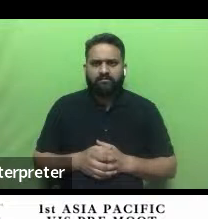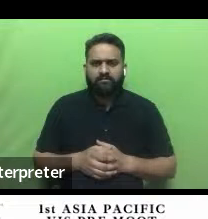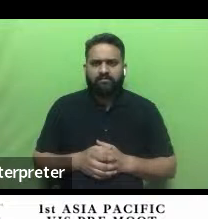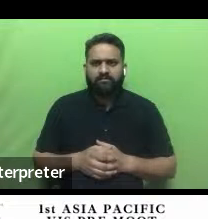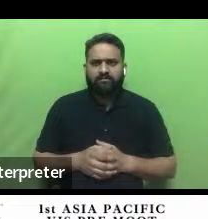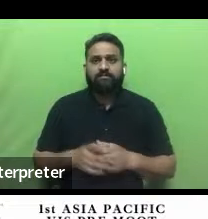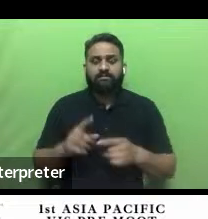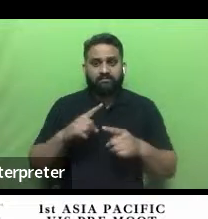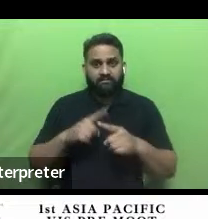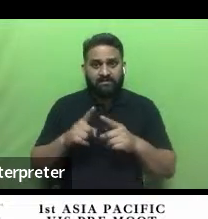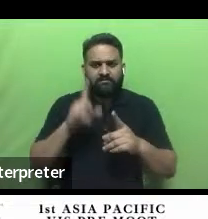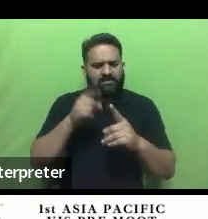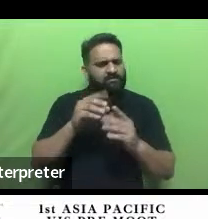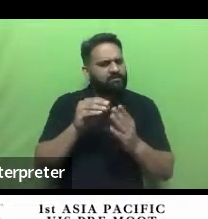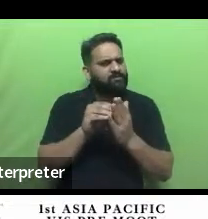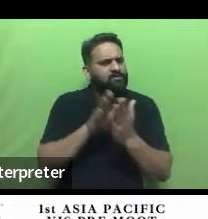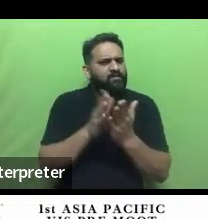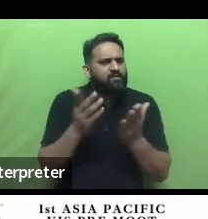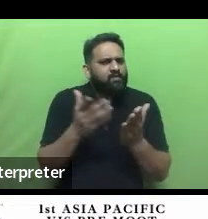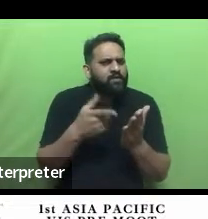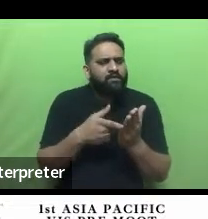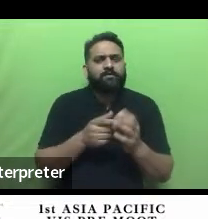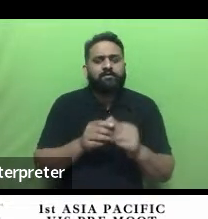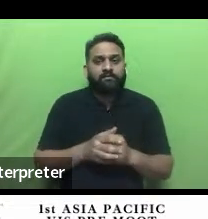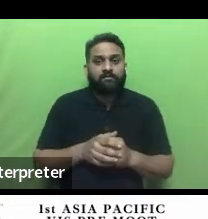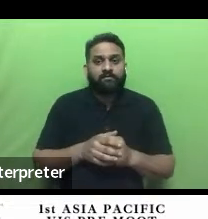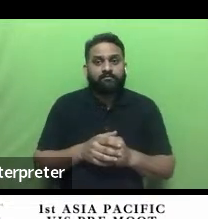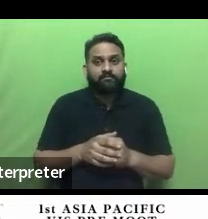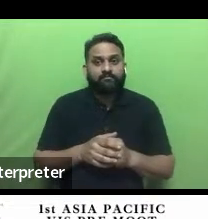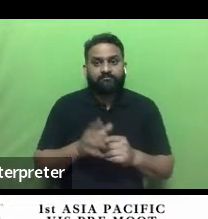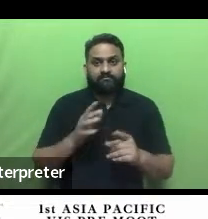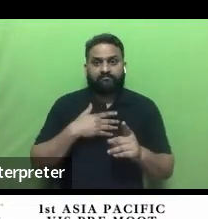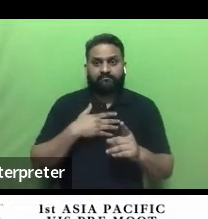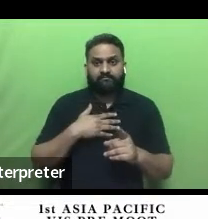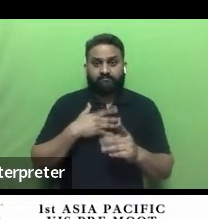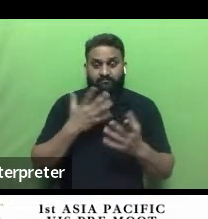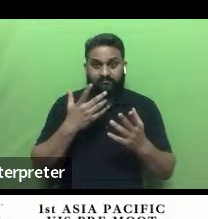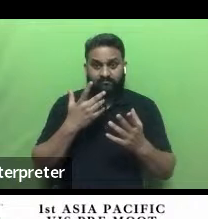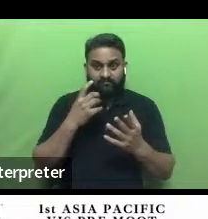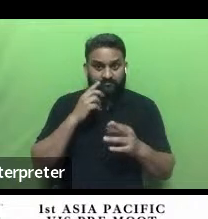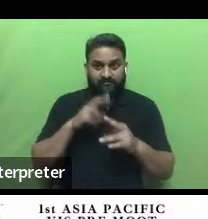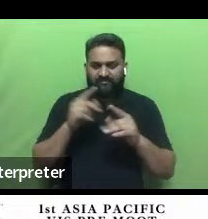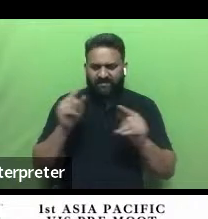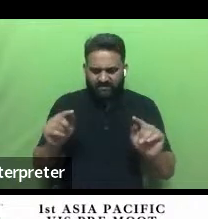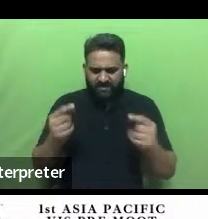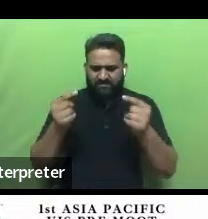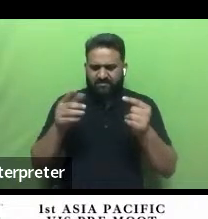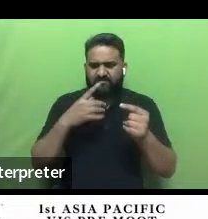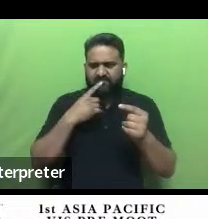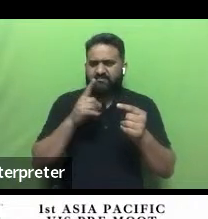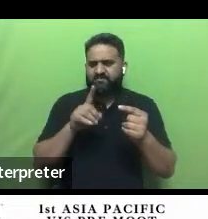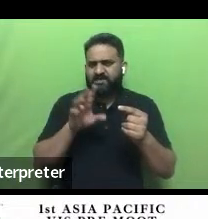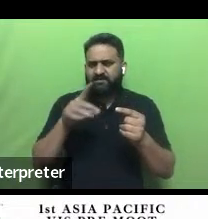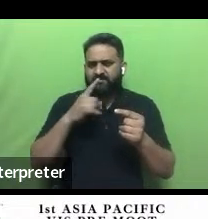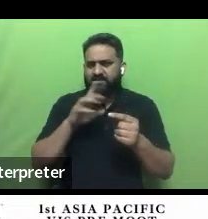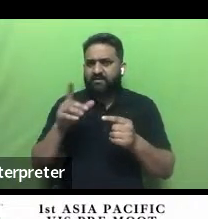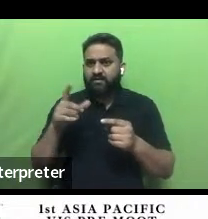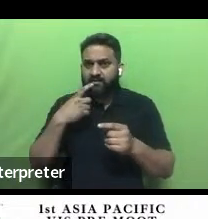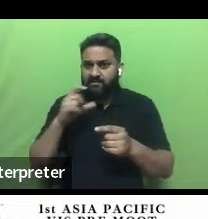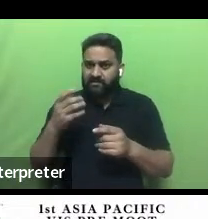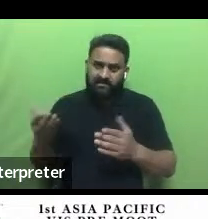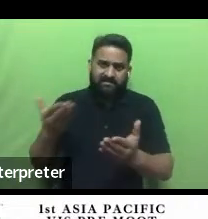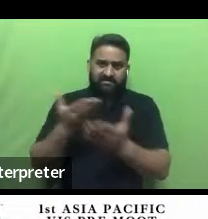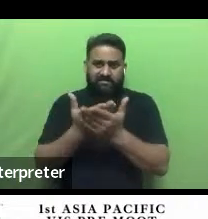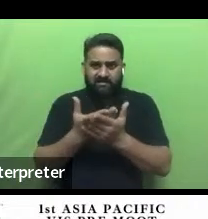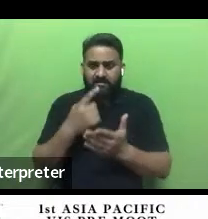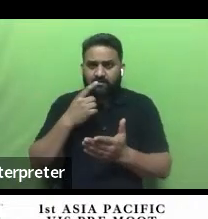also must be noted is that in addition, while we do not dispute that the claimant did make its intention to